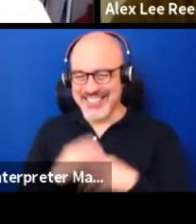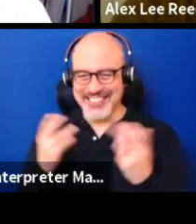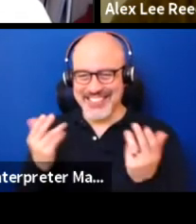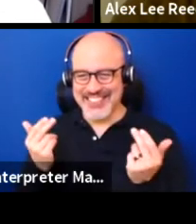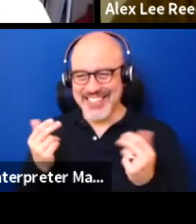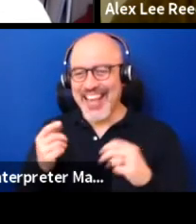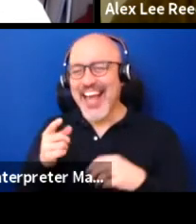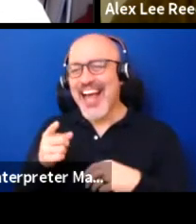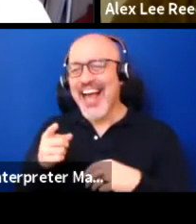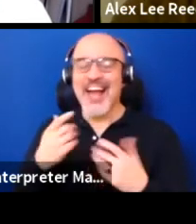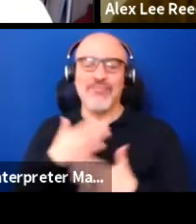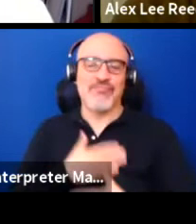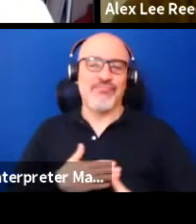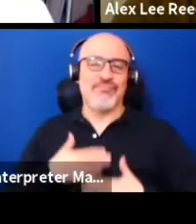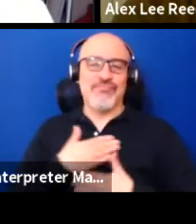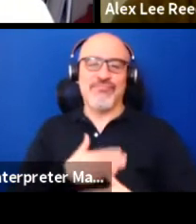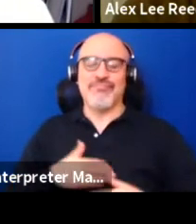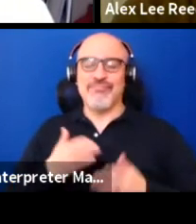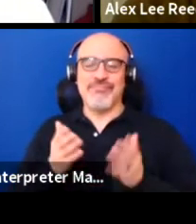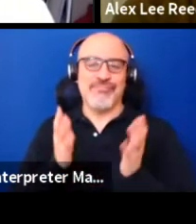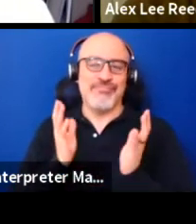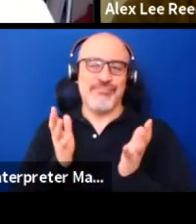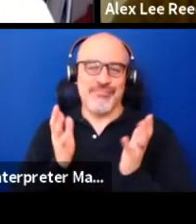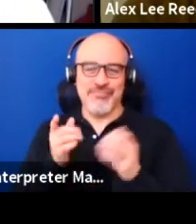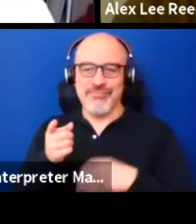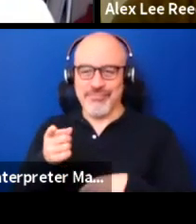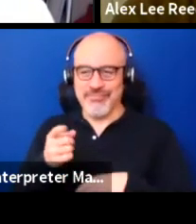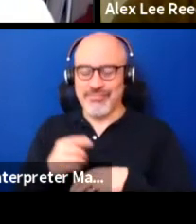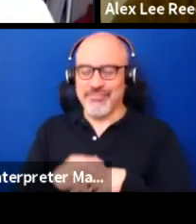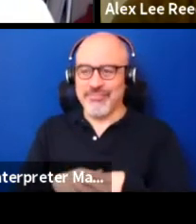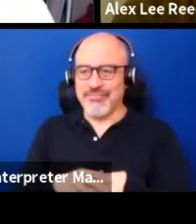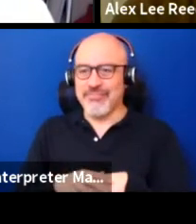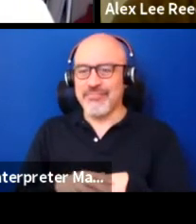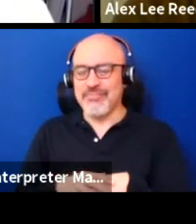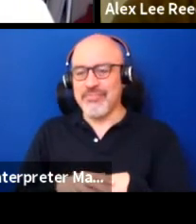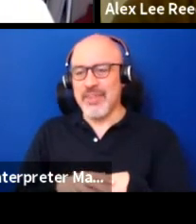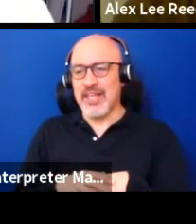I thoroughly enjoyed the conversation, and